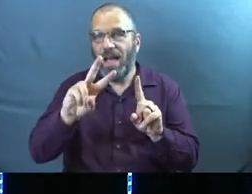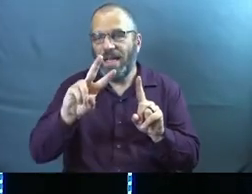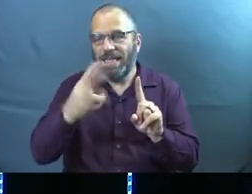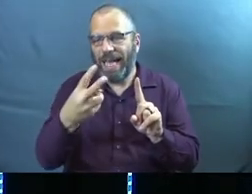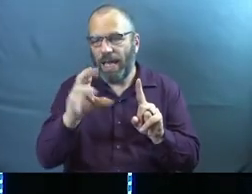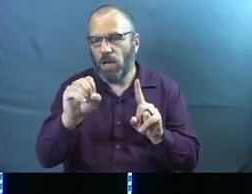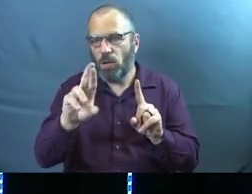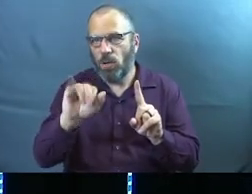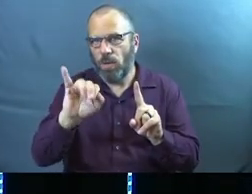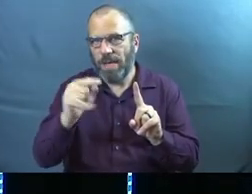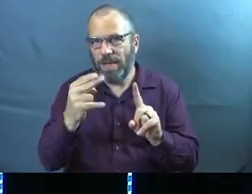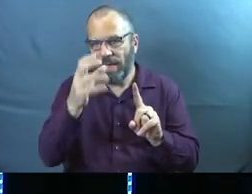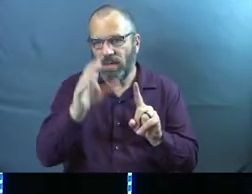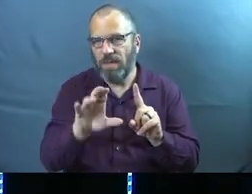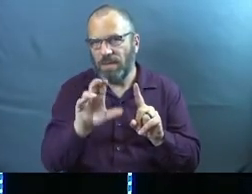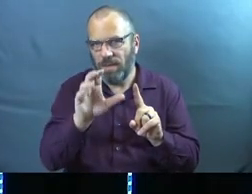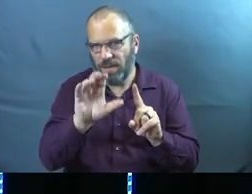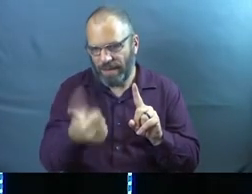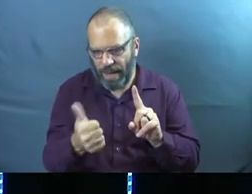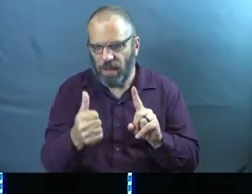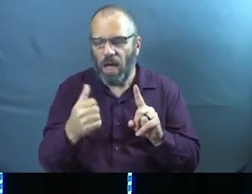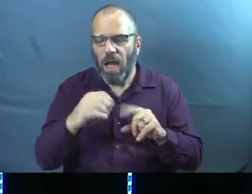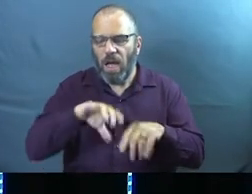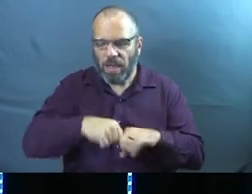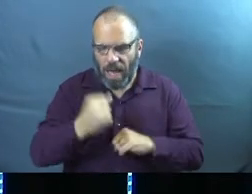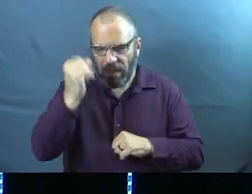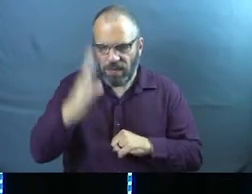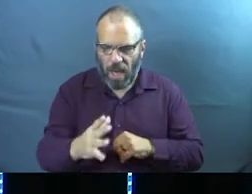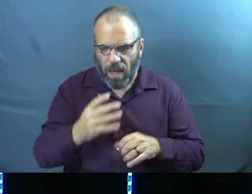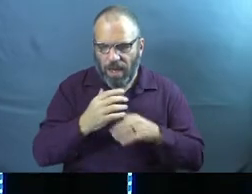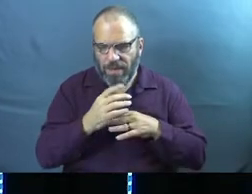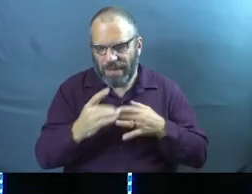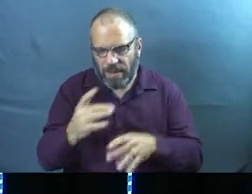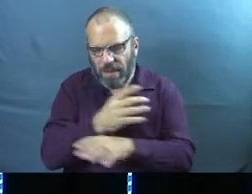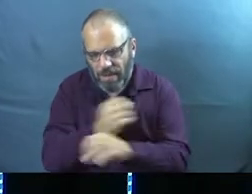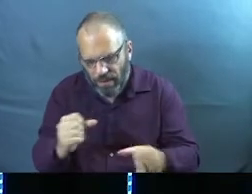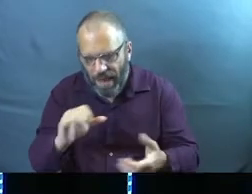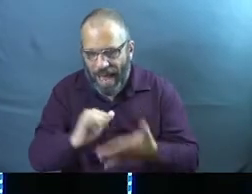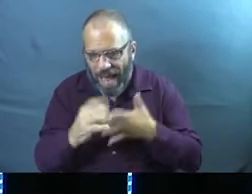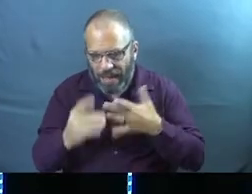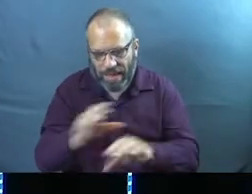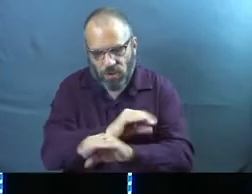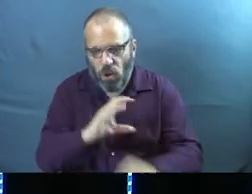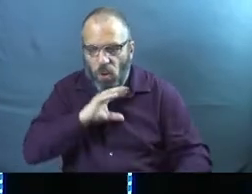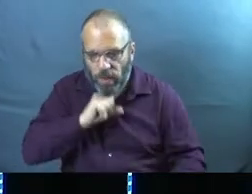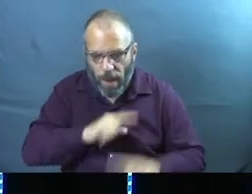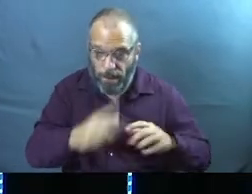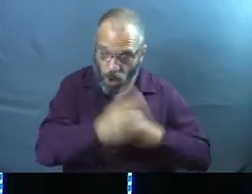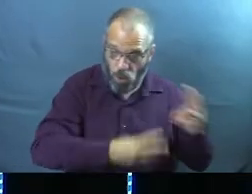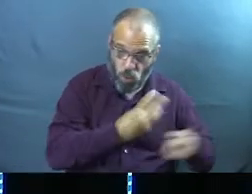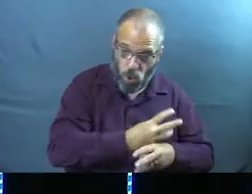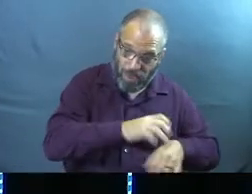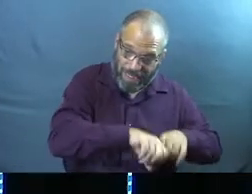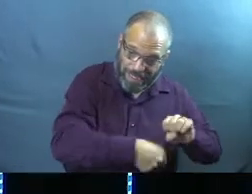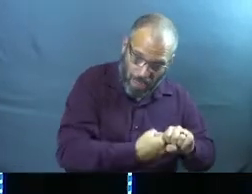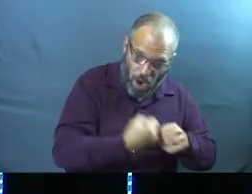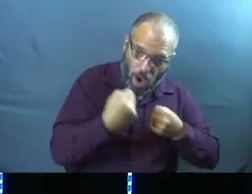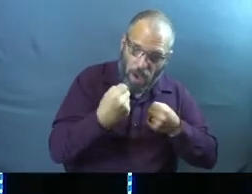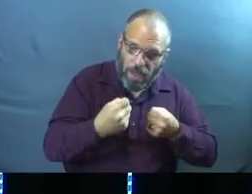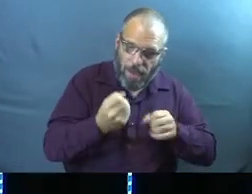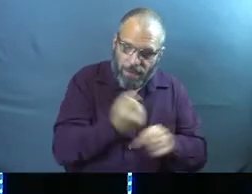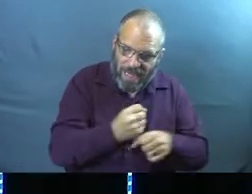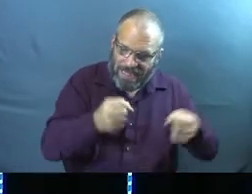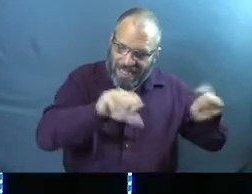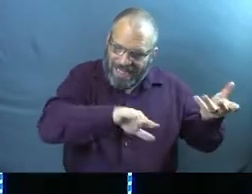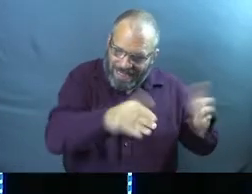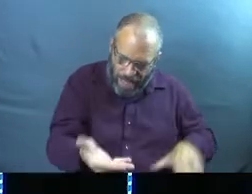2 Corinthians 7:10. It says, godly sorrow brings repentance that leads to salvation and leaves no regret, but worldly sorrow brings